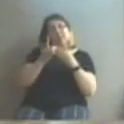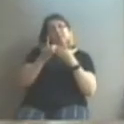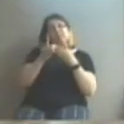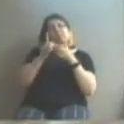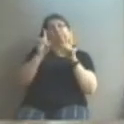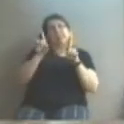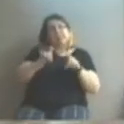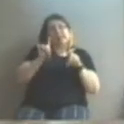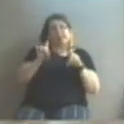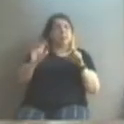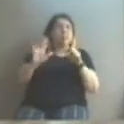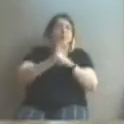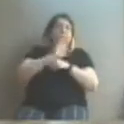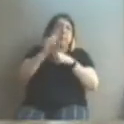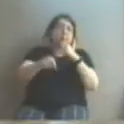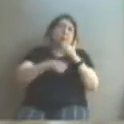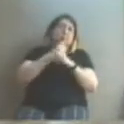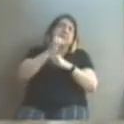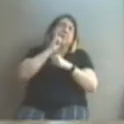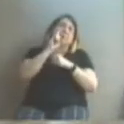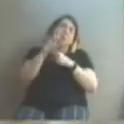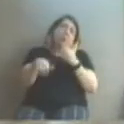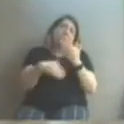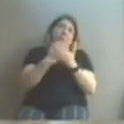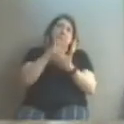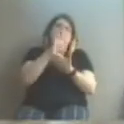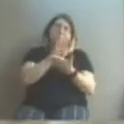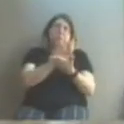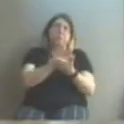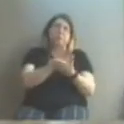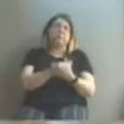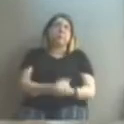assessments all year long for all of the schools.